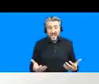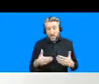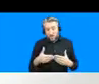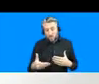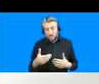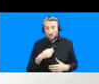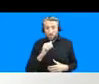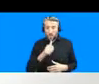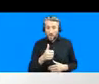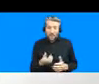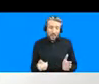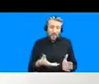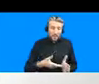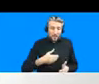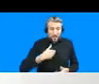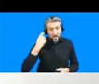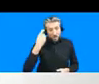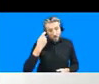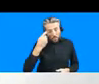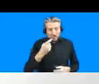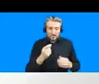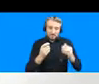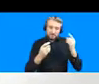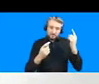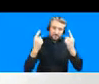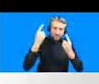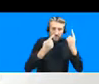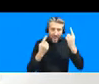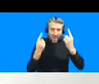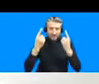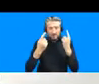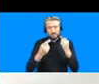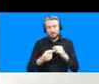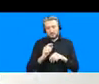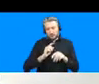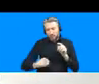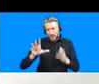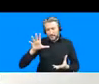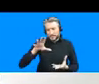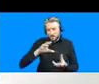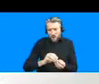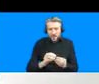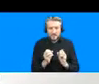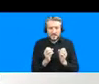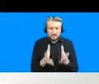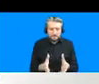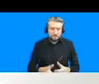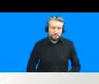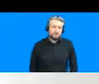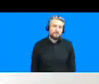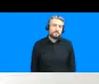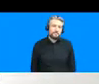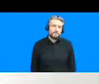add my own thoughts and reflections and try and sum up as you as you say and you know the the one thing that really